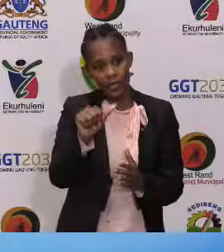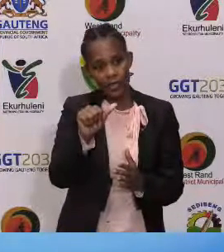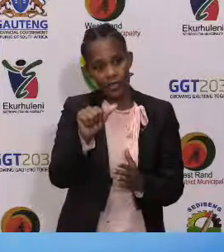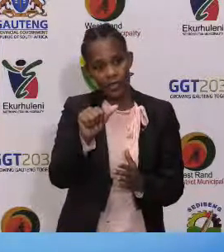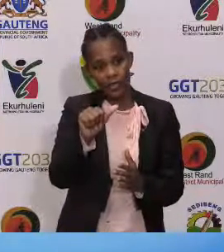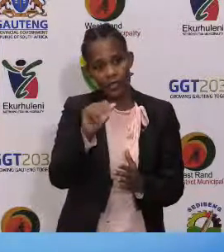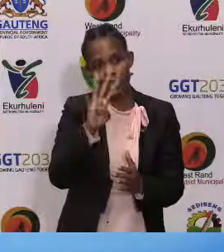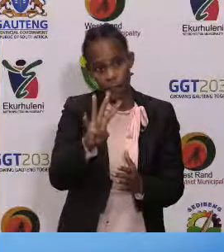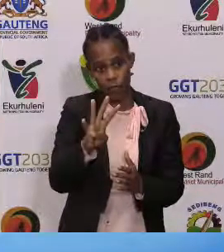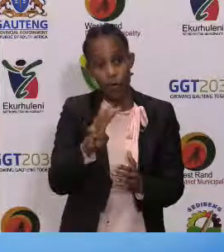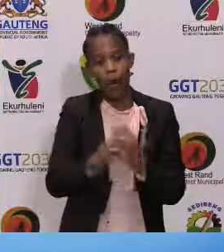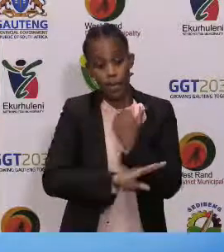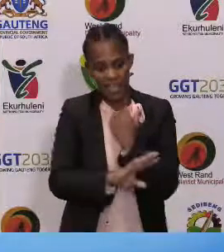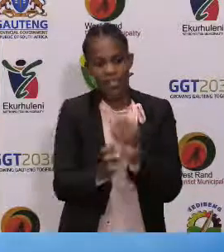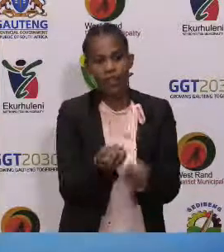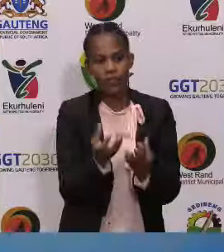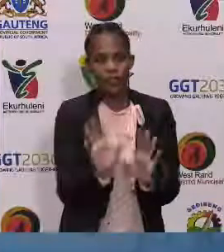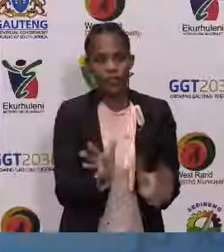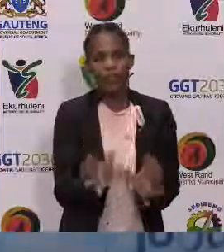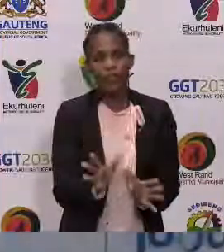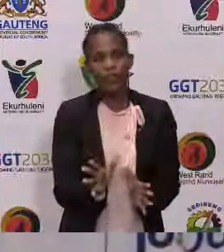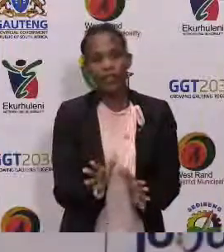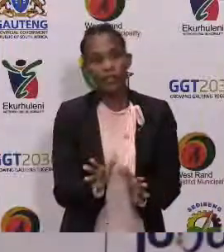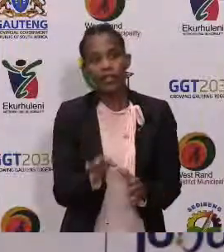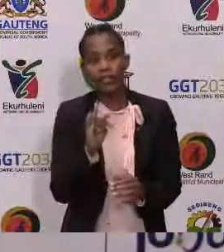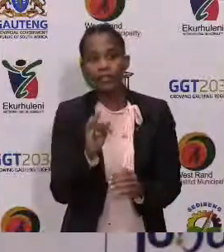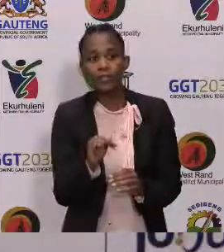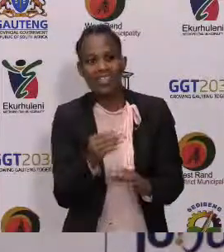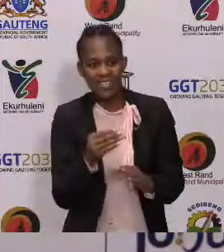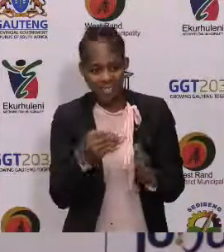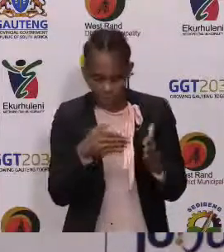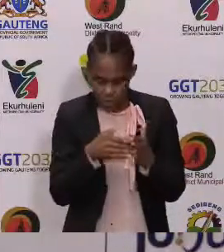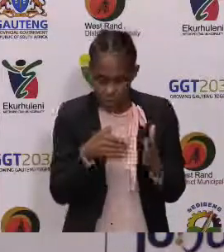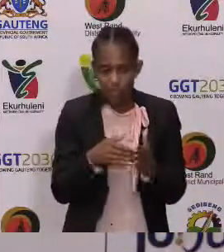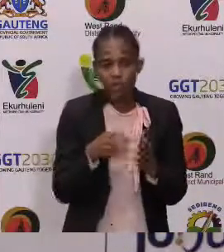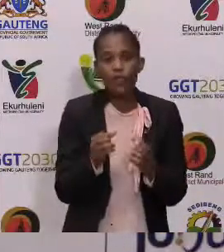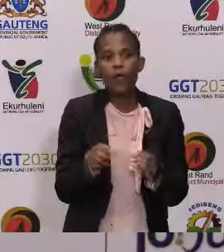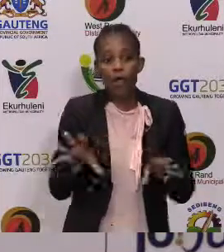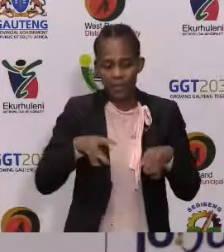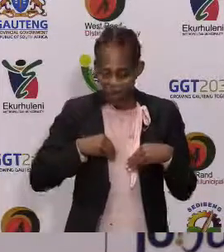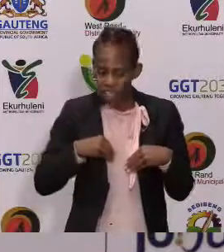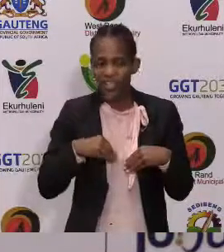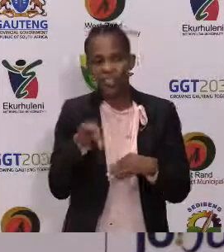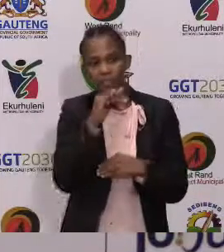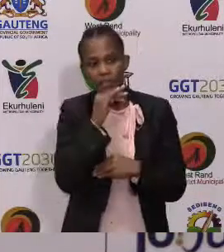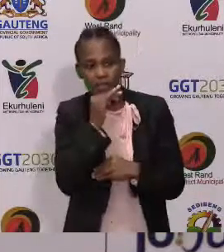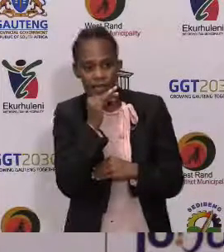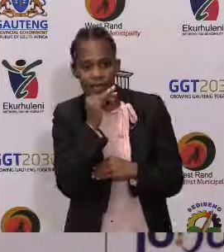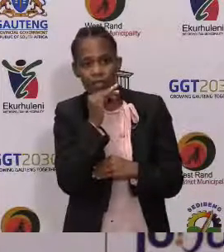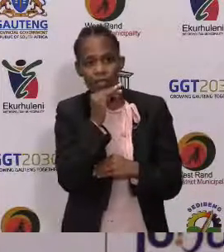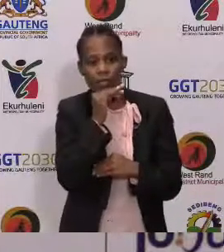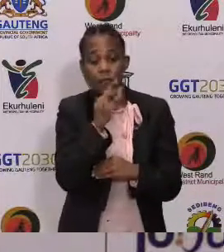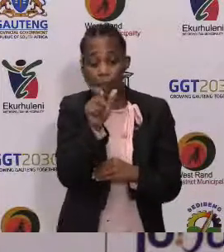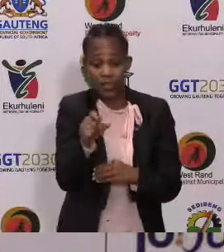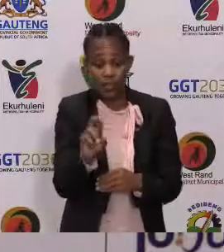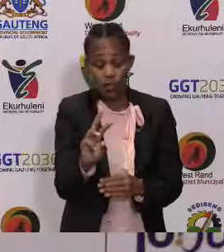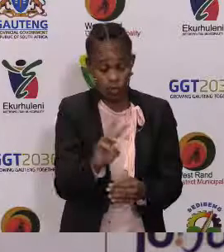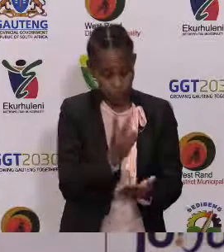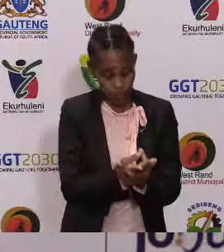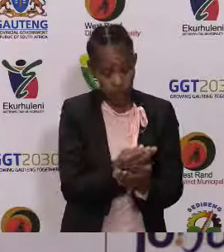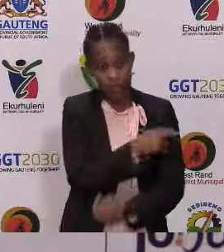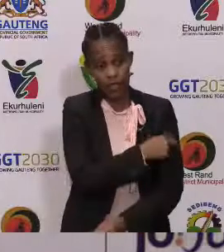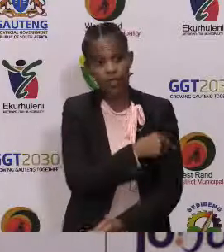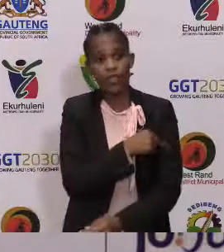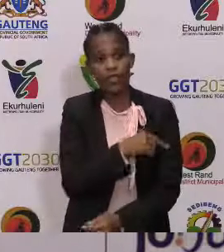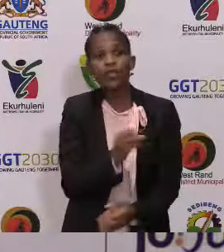4,664 beds. And they are as follows: 3,261 for admissions in terms of all beds, and